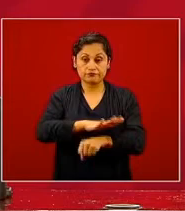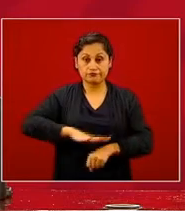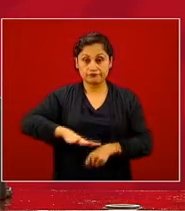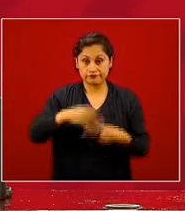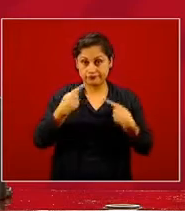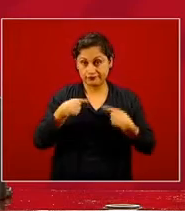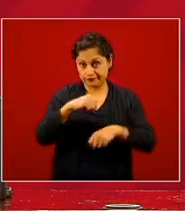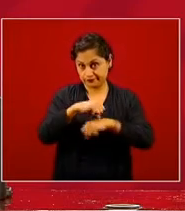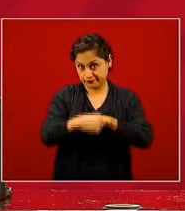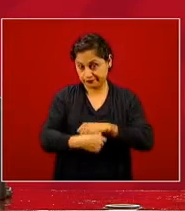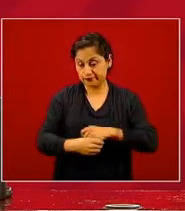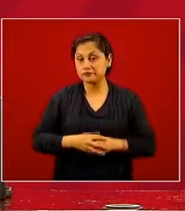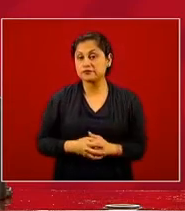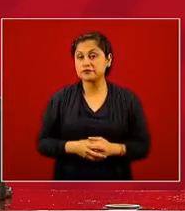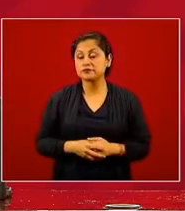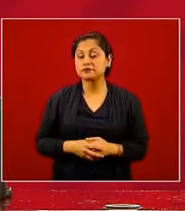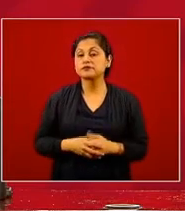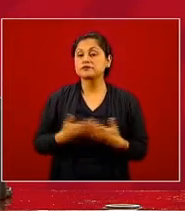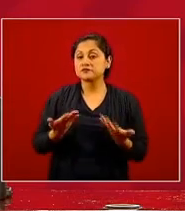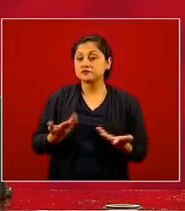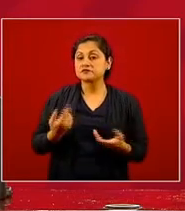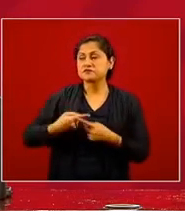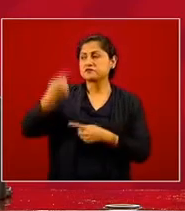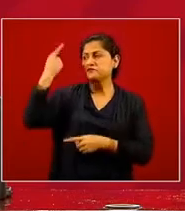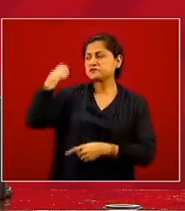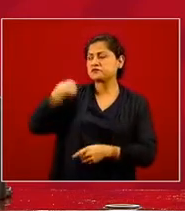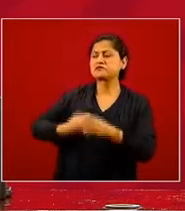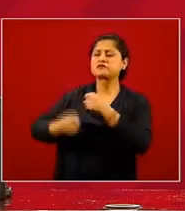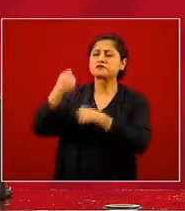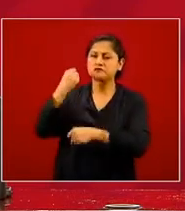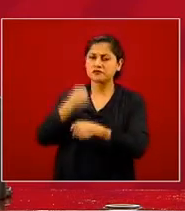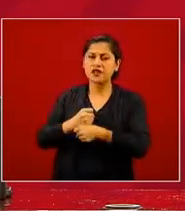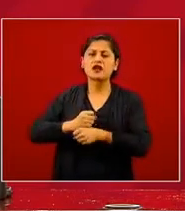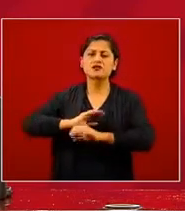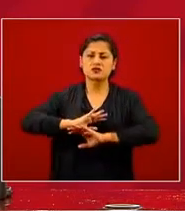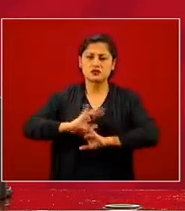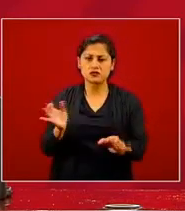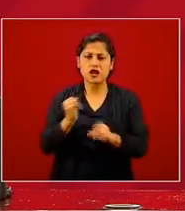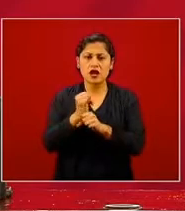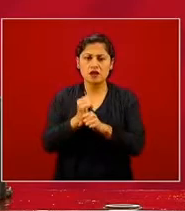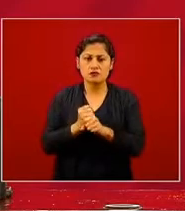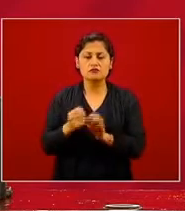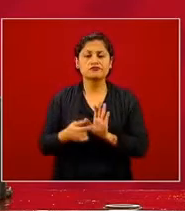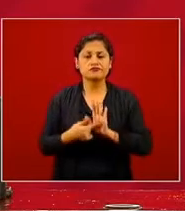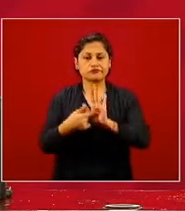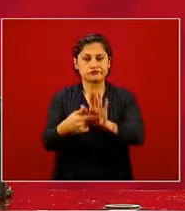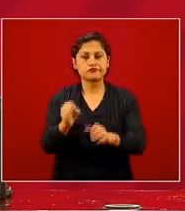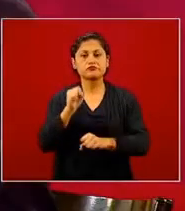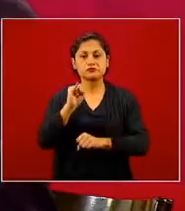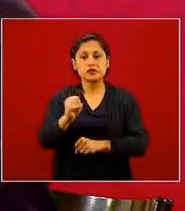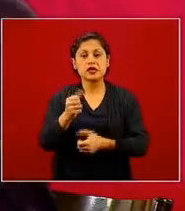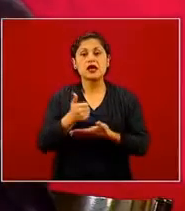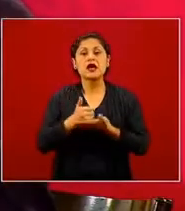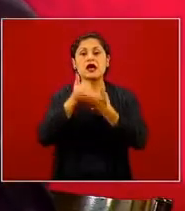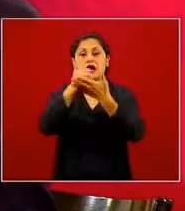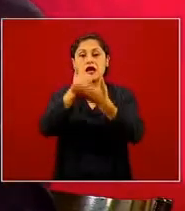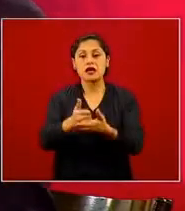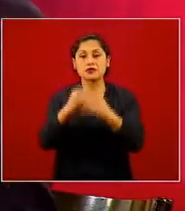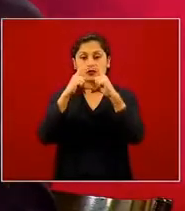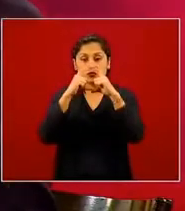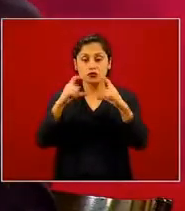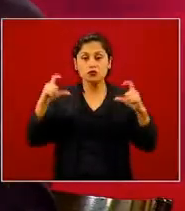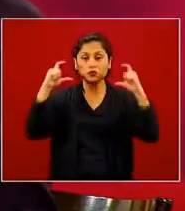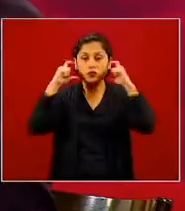supposed to be sterile. So it's been very clear that the masks are an important, a good instrument